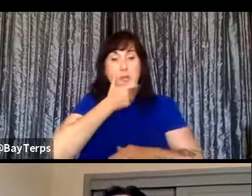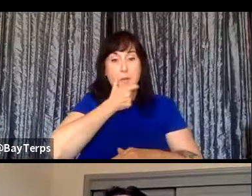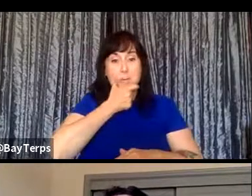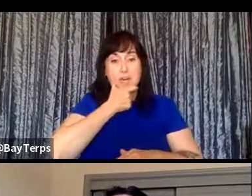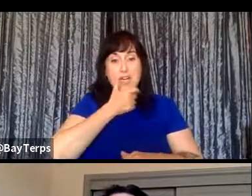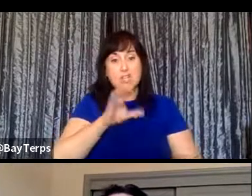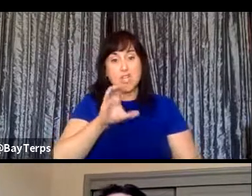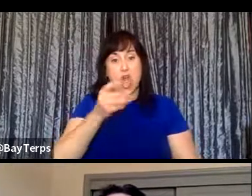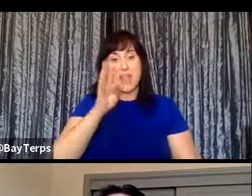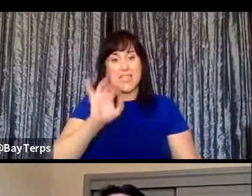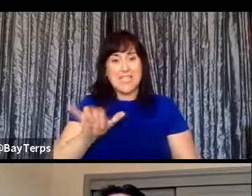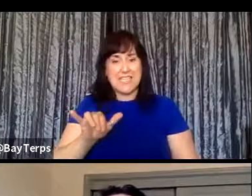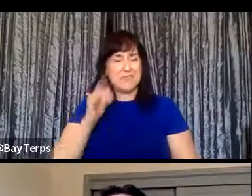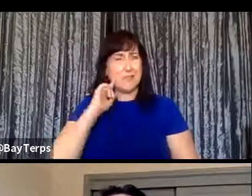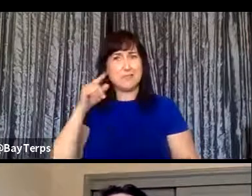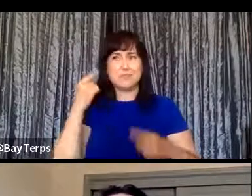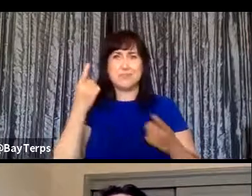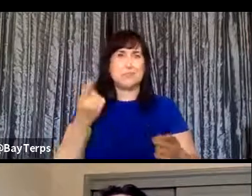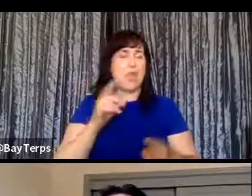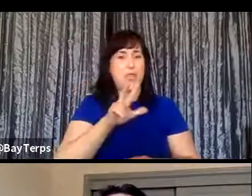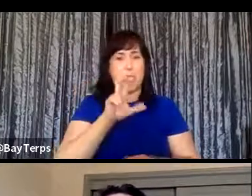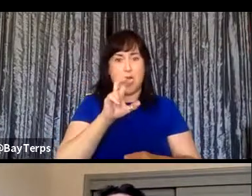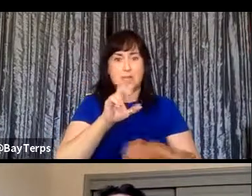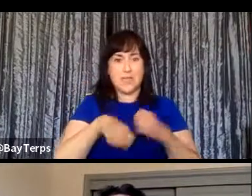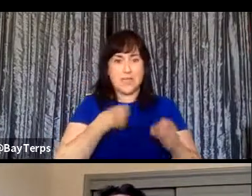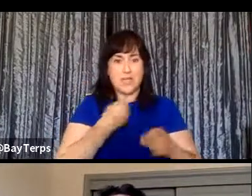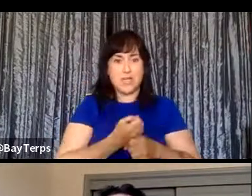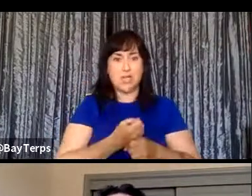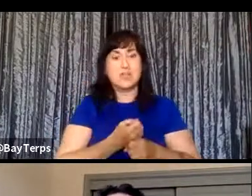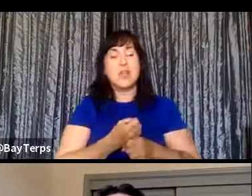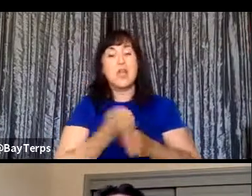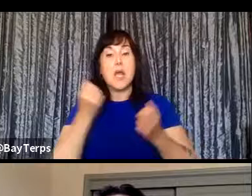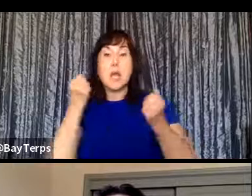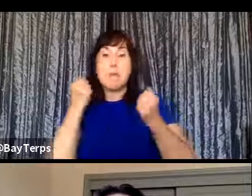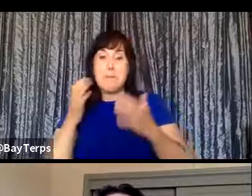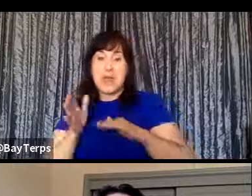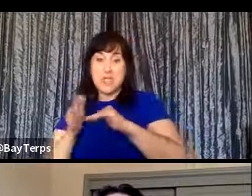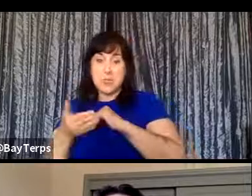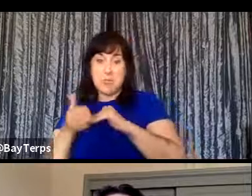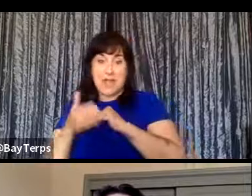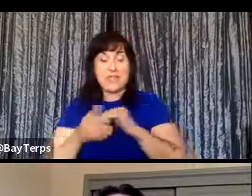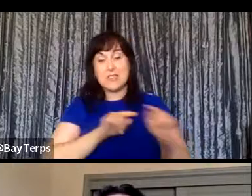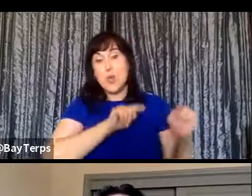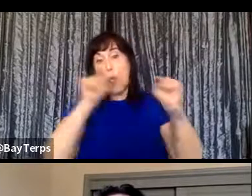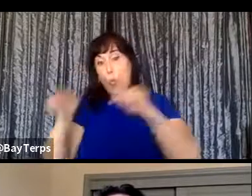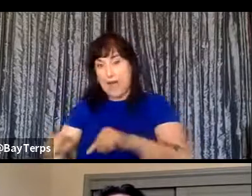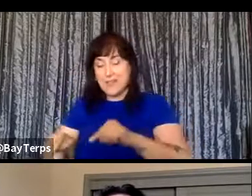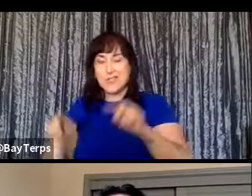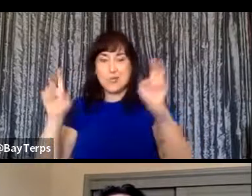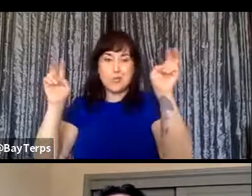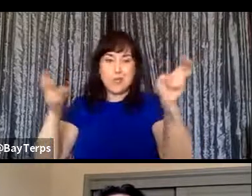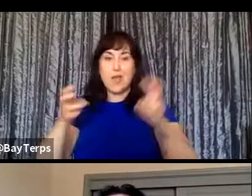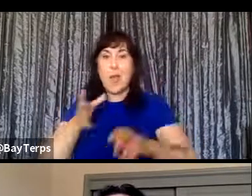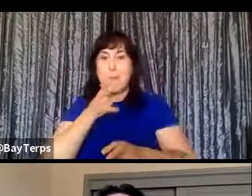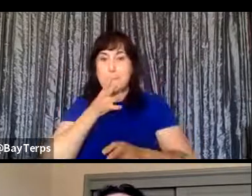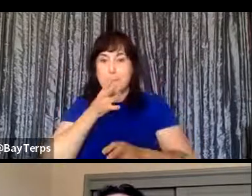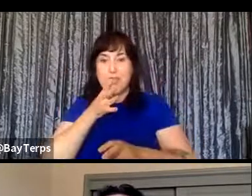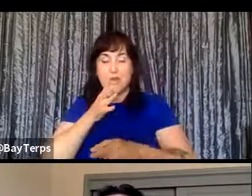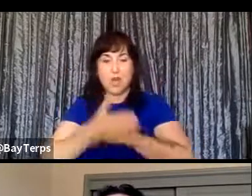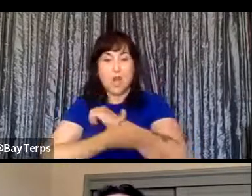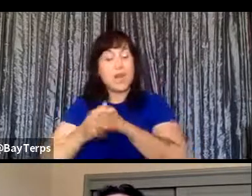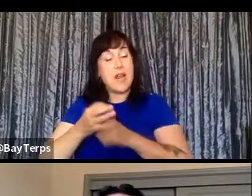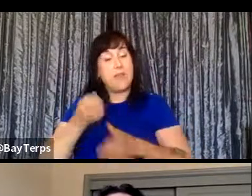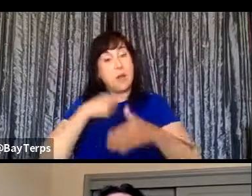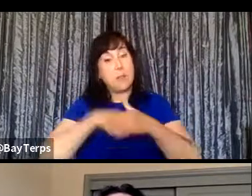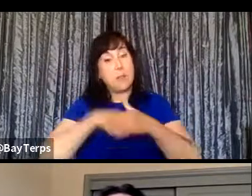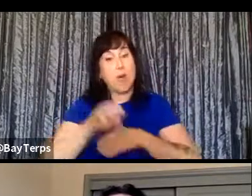I mentioned to Siobhan earlier on that lots of Jamaicans ended up in the mother country because if you're born in the island up until 1962,